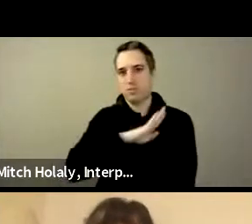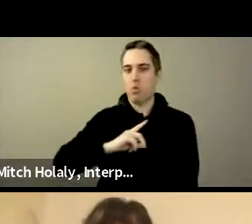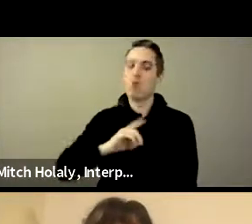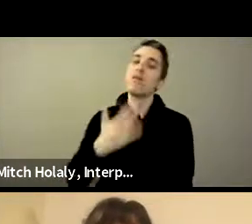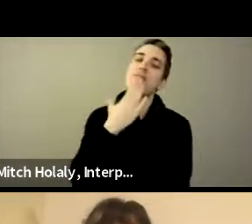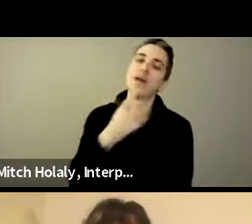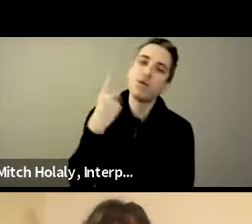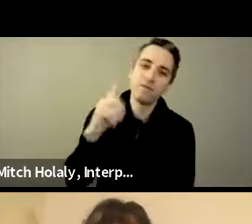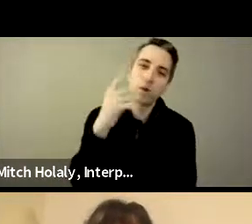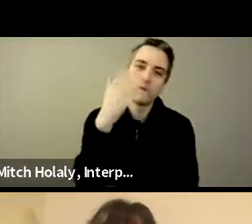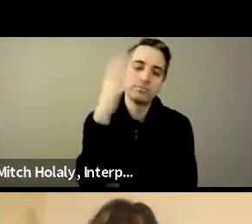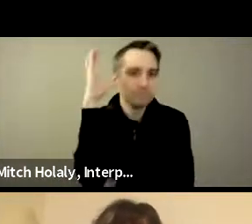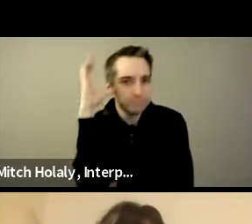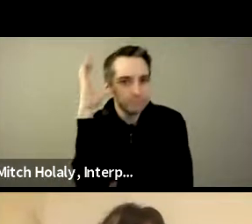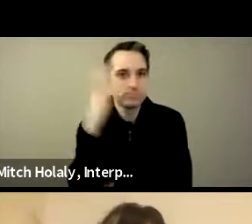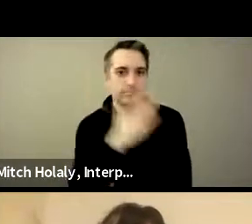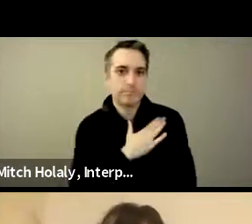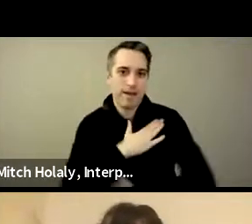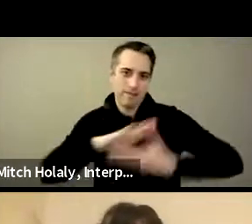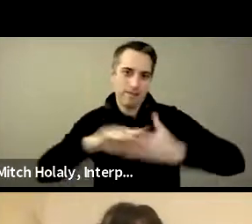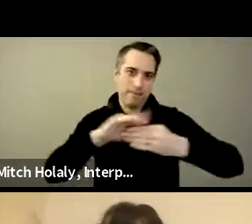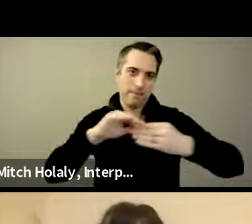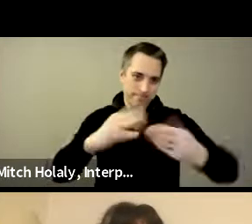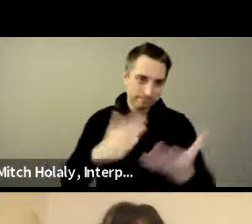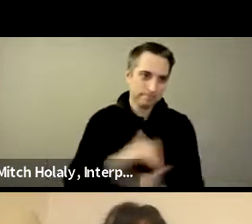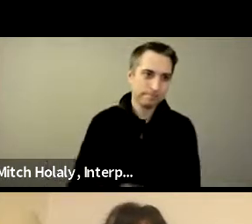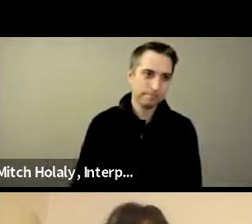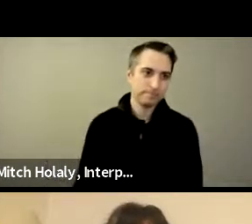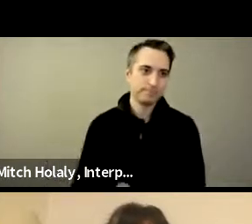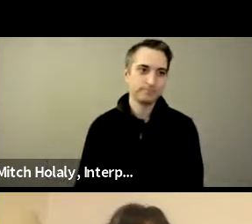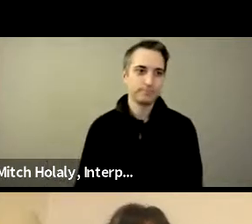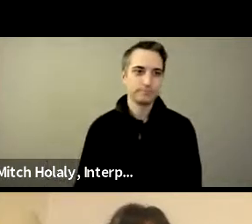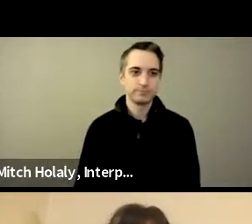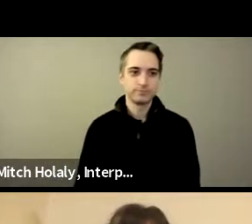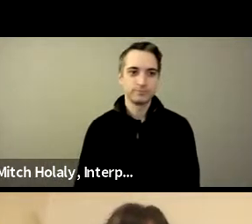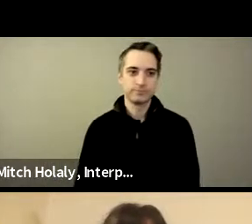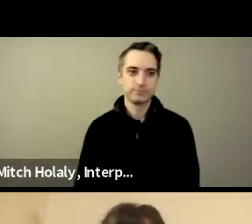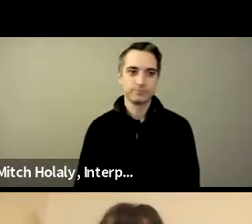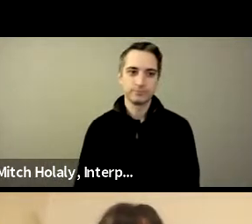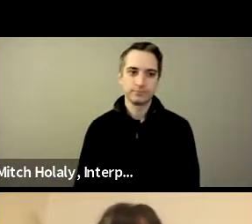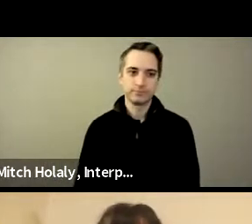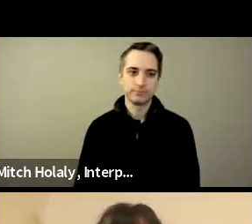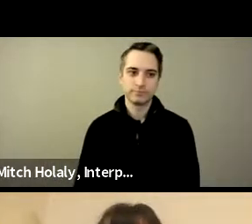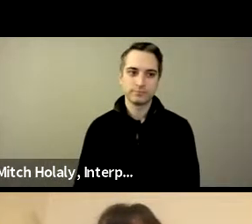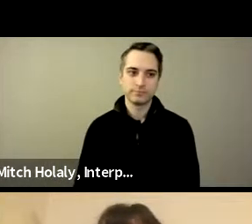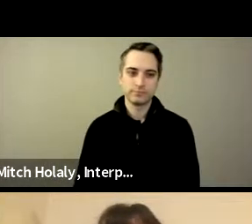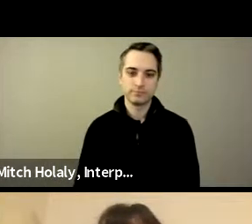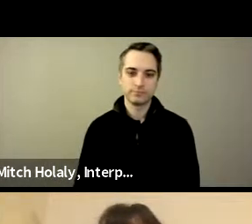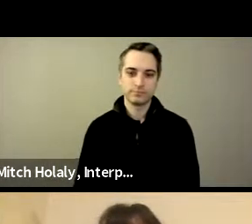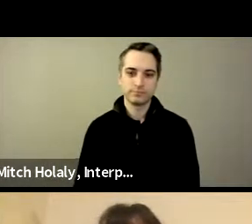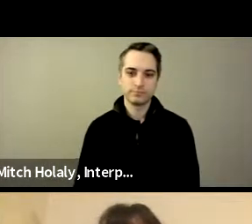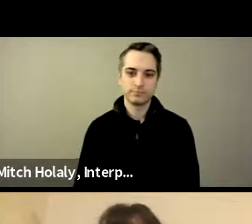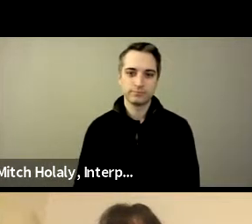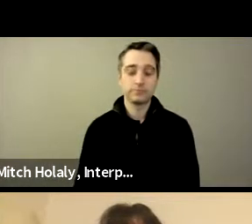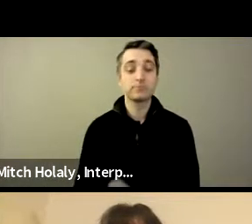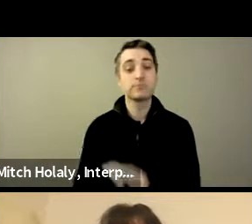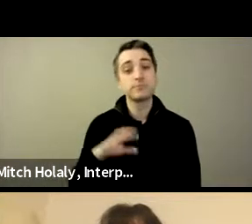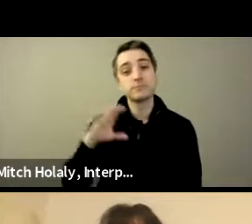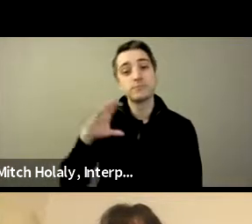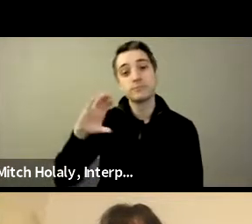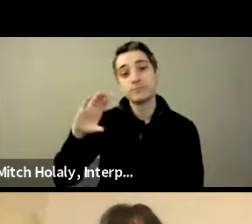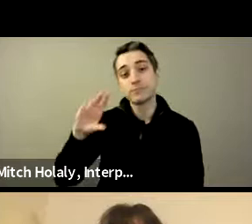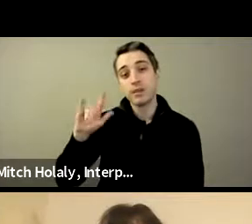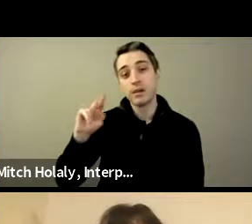for hearing my comments. Thank you. Ms. Stanford, do we have anyone else for